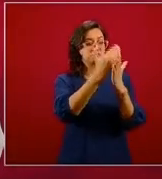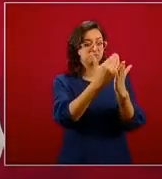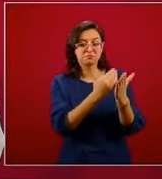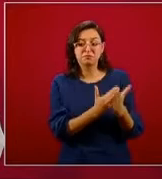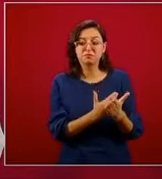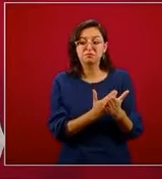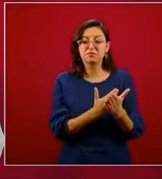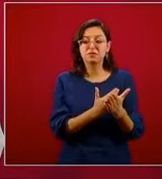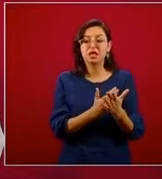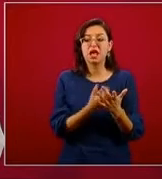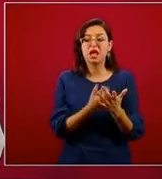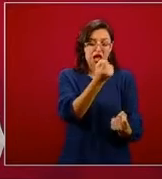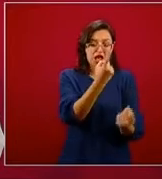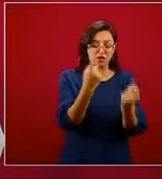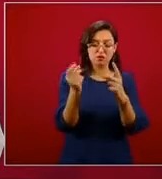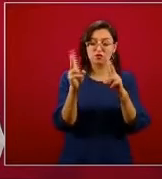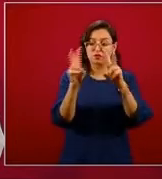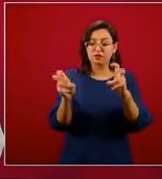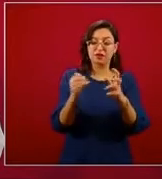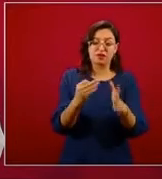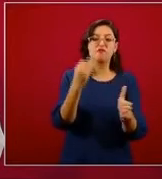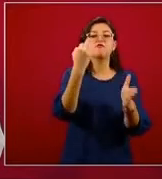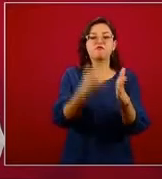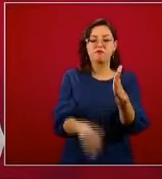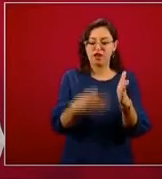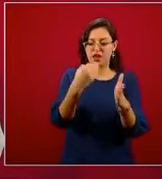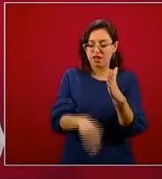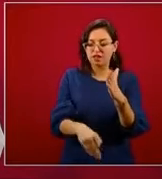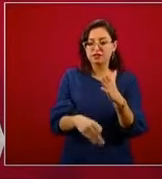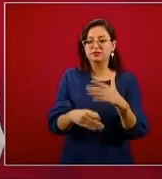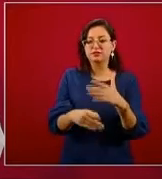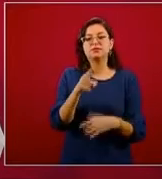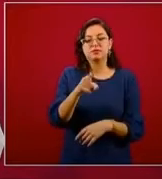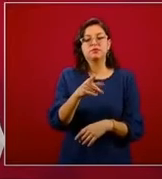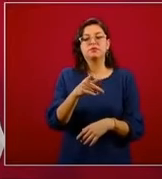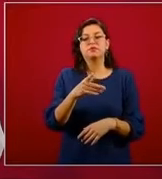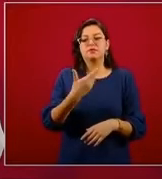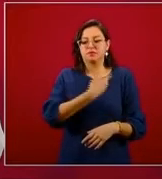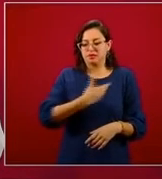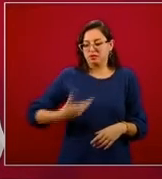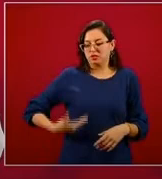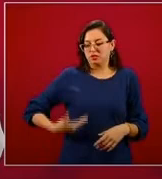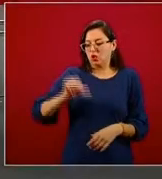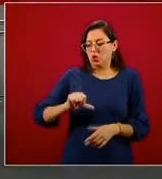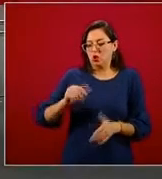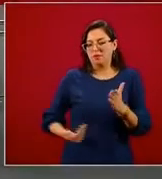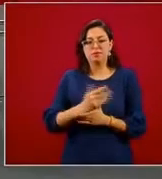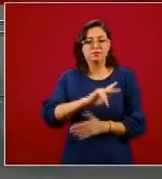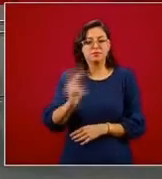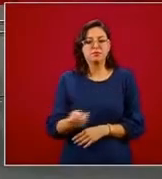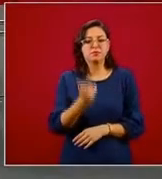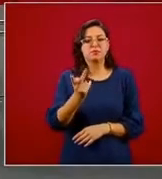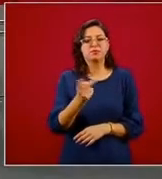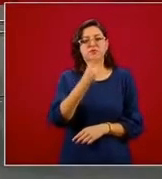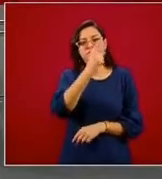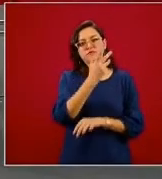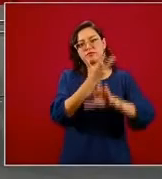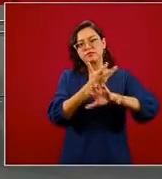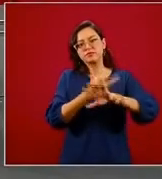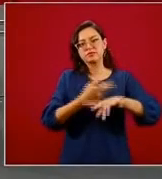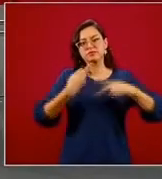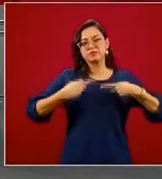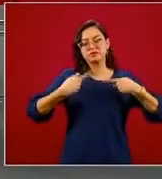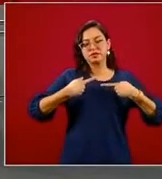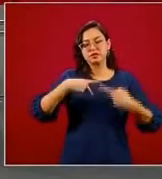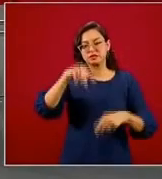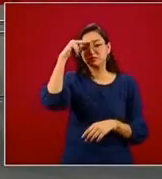going to see many things, the technical reports, some elements that were outstanding. Specifically, the president was